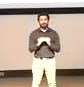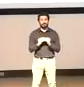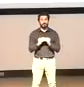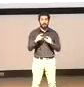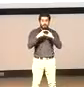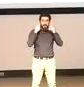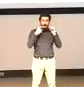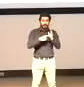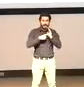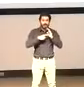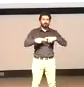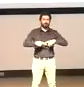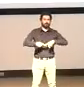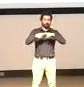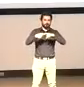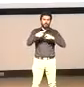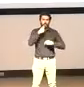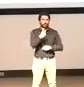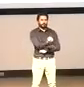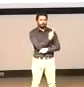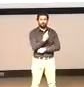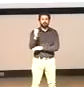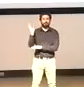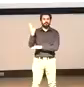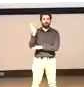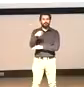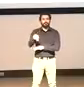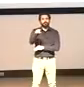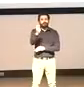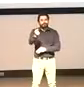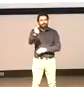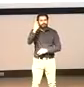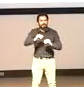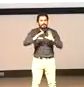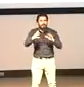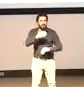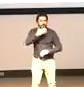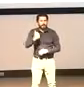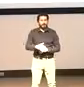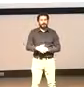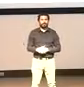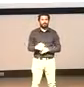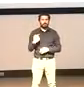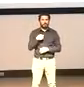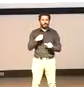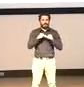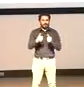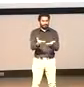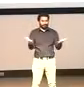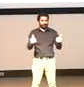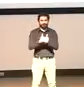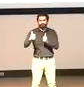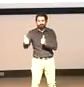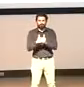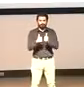our mask policy for speakers here in the auditorium so you can better understand us, and we continue to all practice social